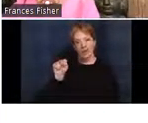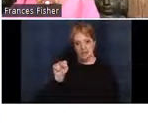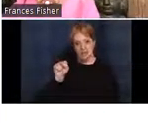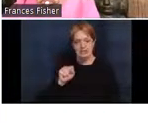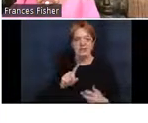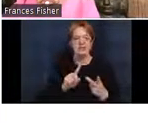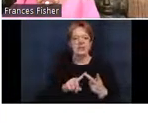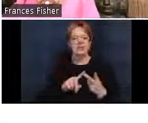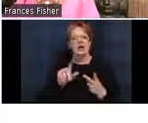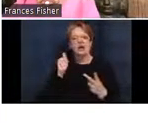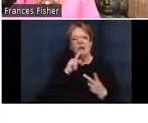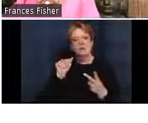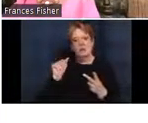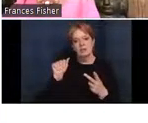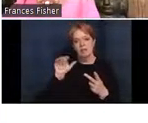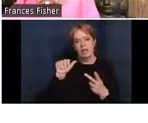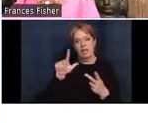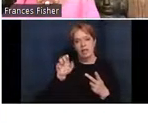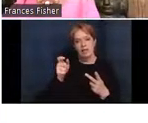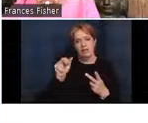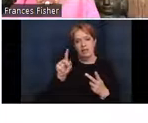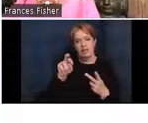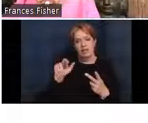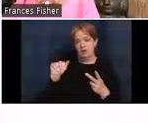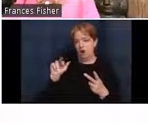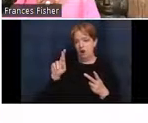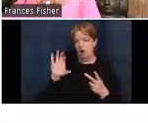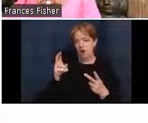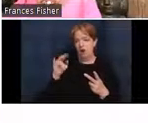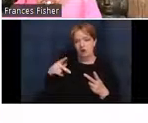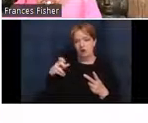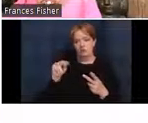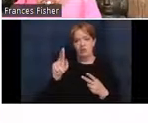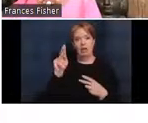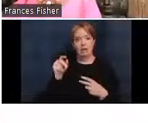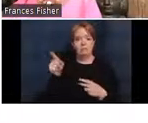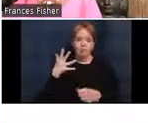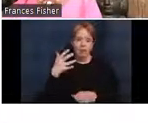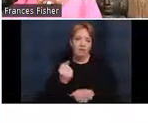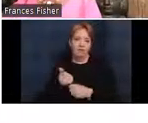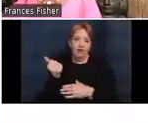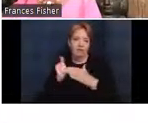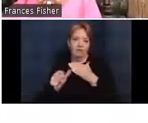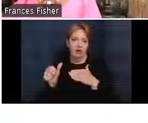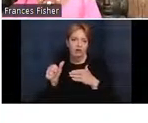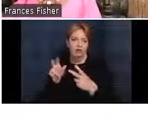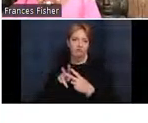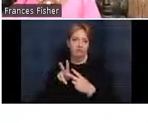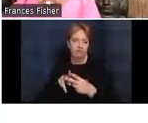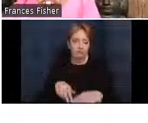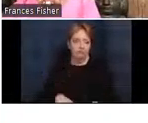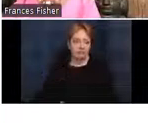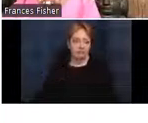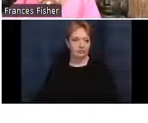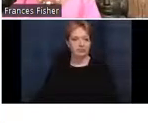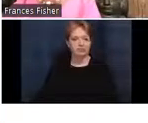Alexander Arkhipenko. In all, Norton spent 5 years as an apprentice under Arkhipenko and Havanas, among others. In the early